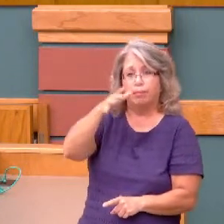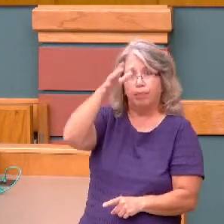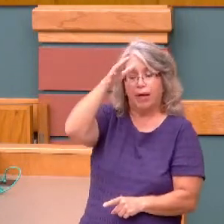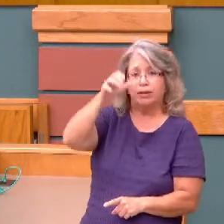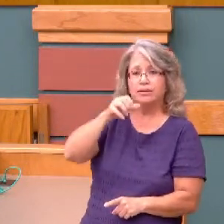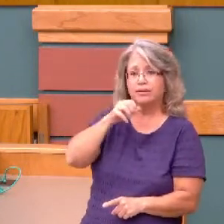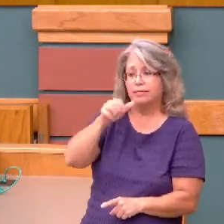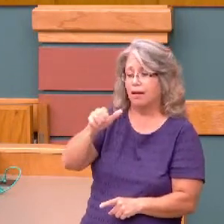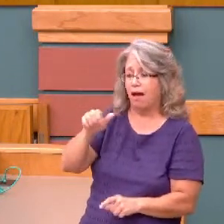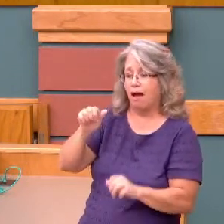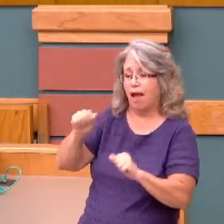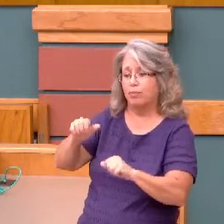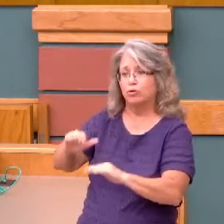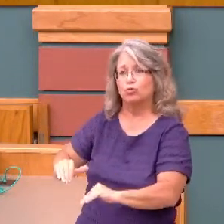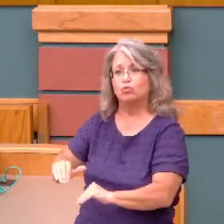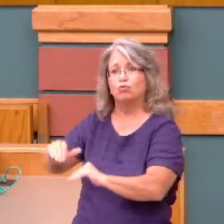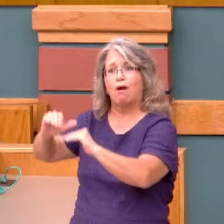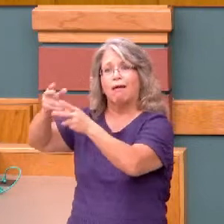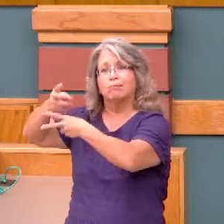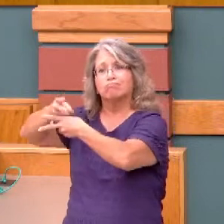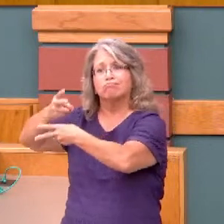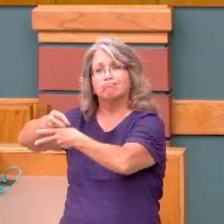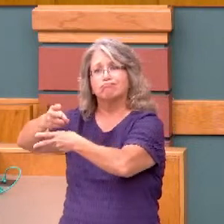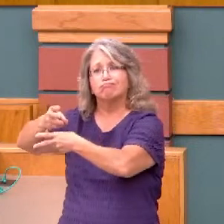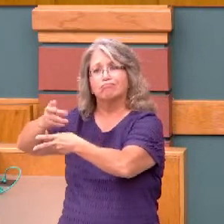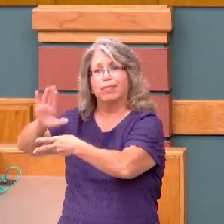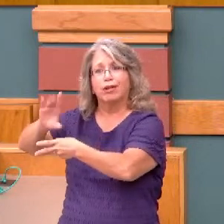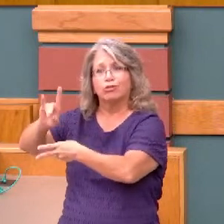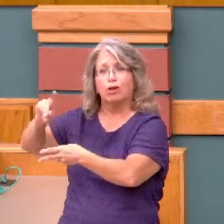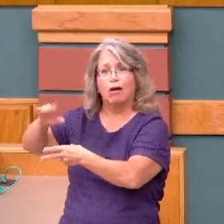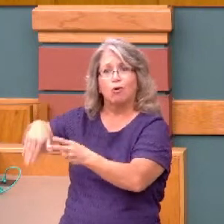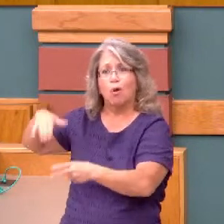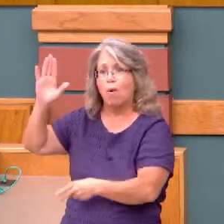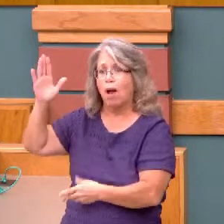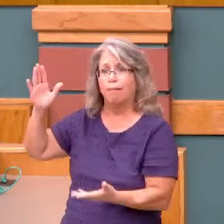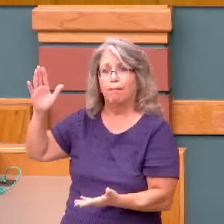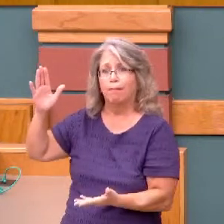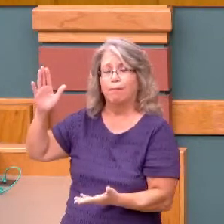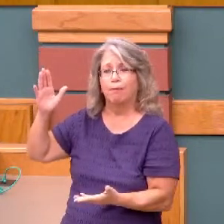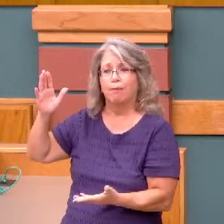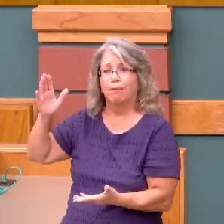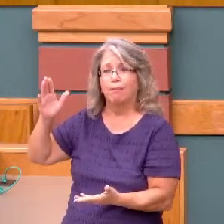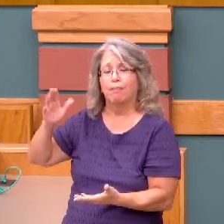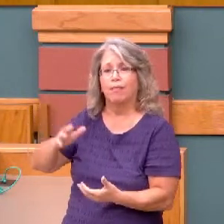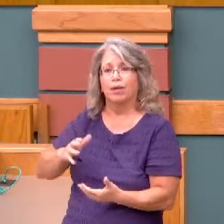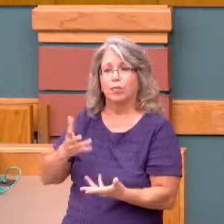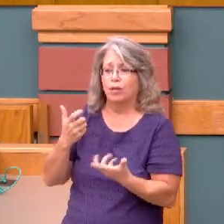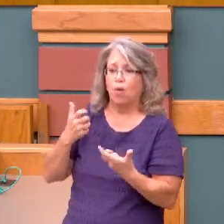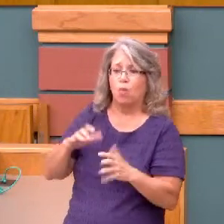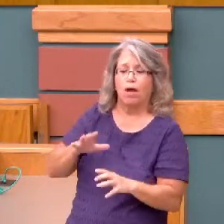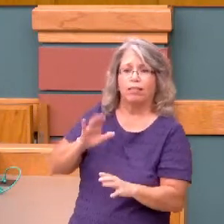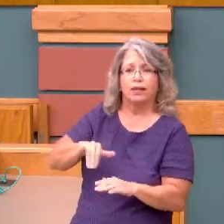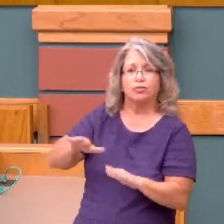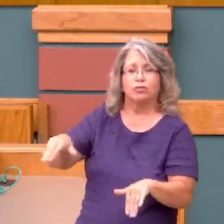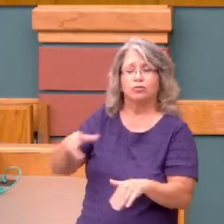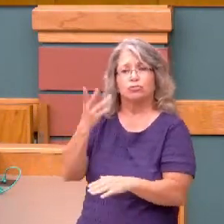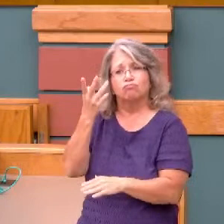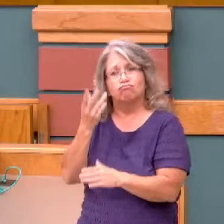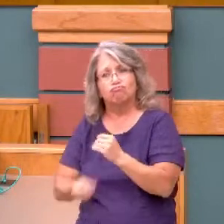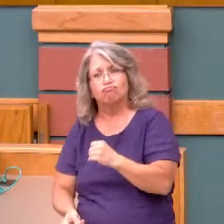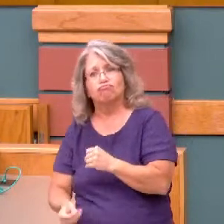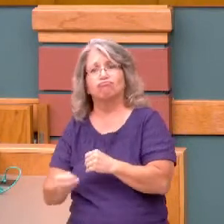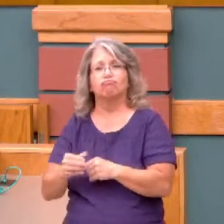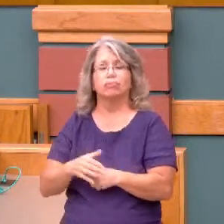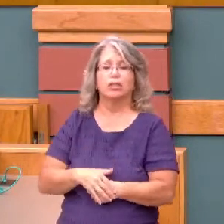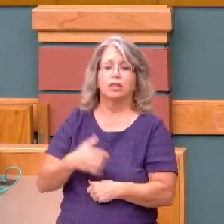their child there. So this is concerning. We need to do better and get ourselves back in track of